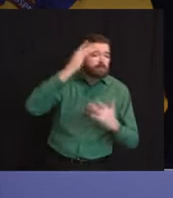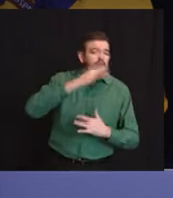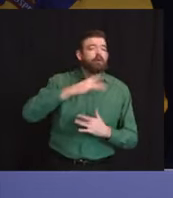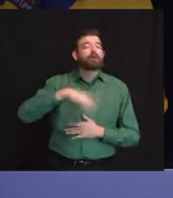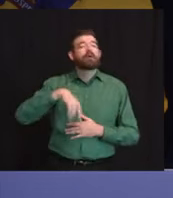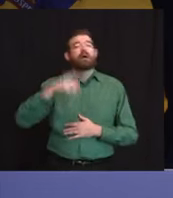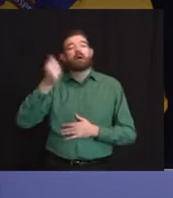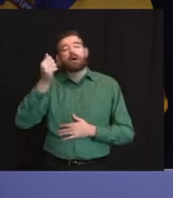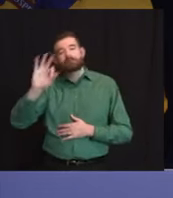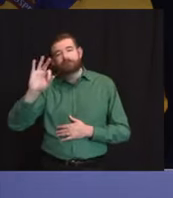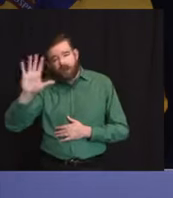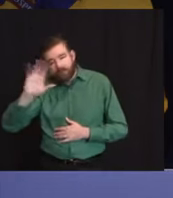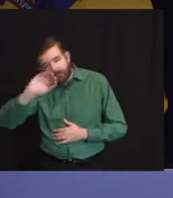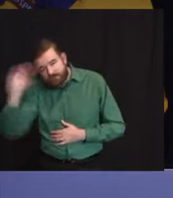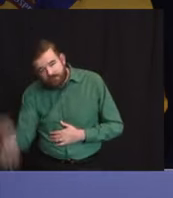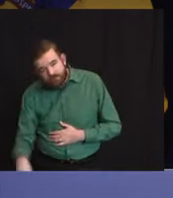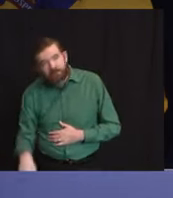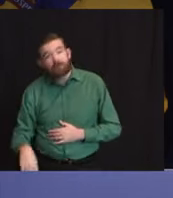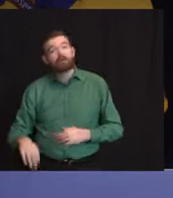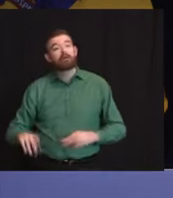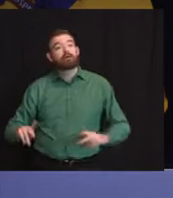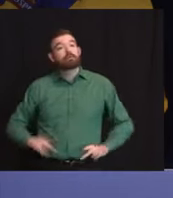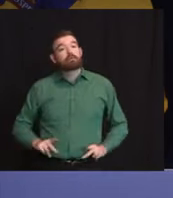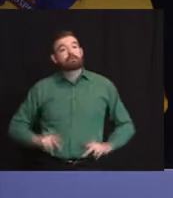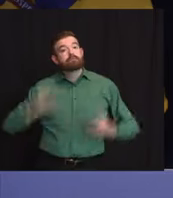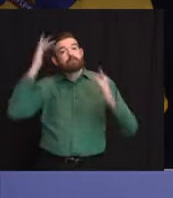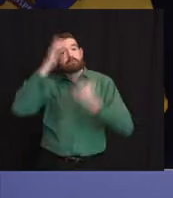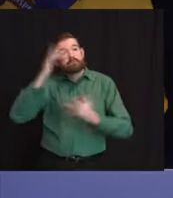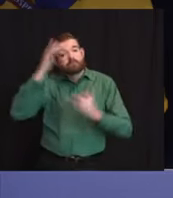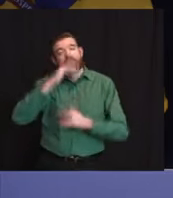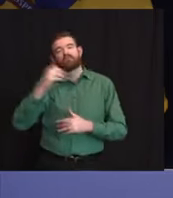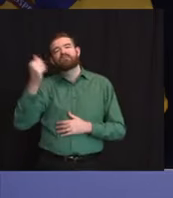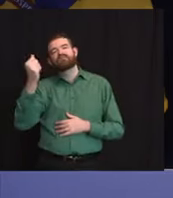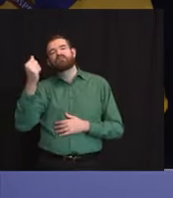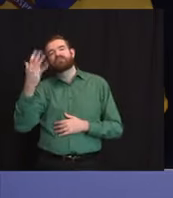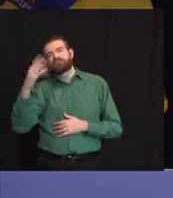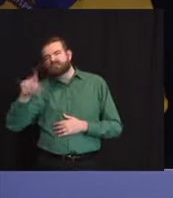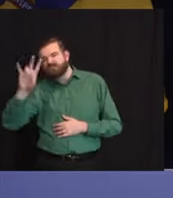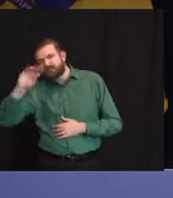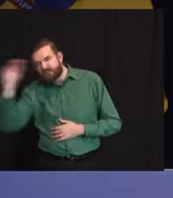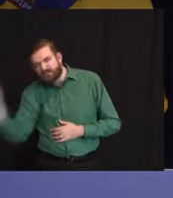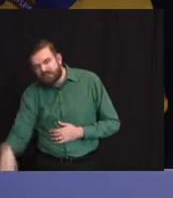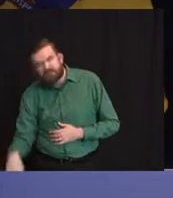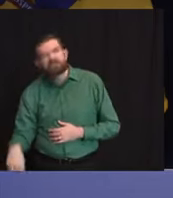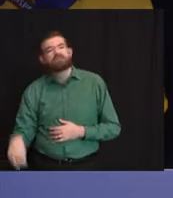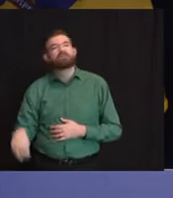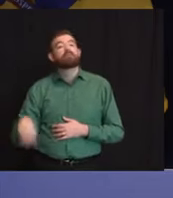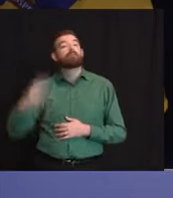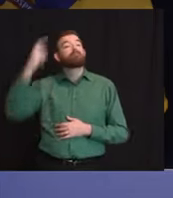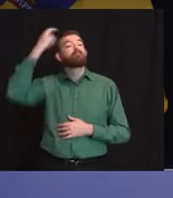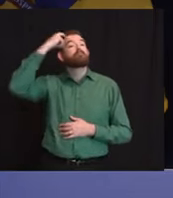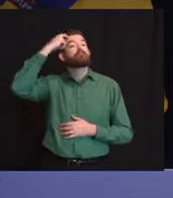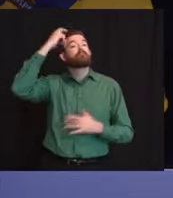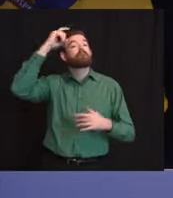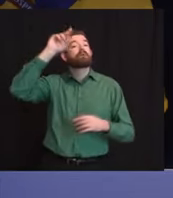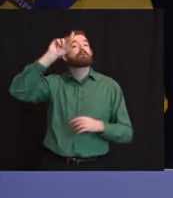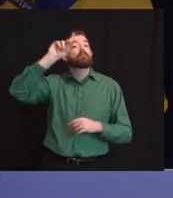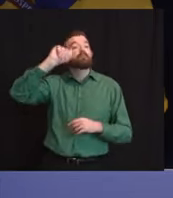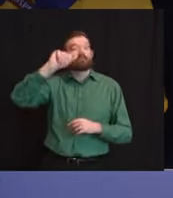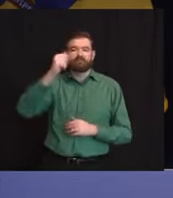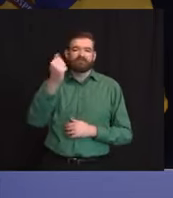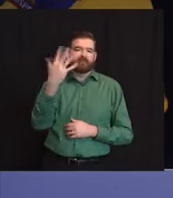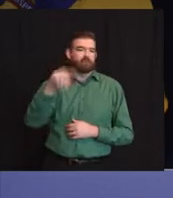19.5. Chronic renal, 15.6. Neurological disability, 15.5. Other